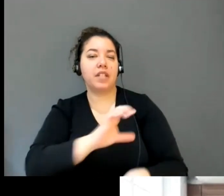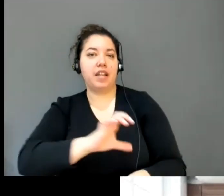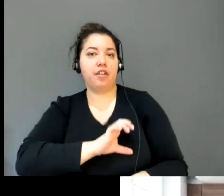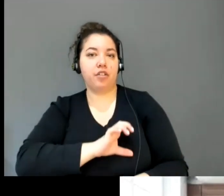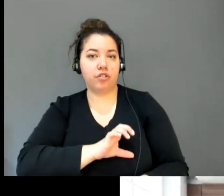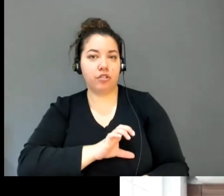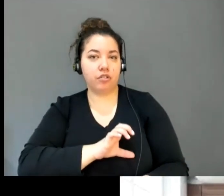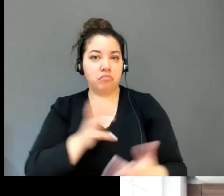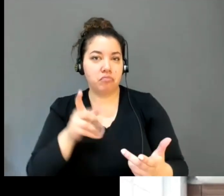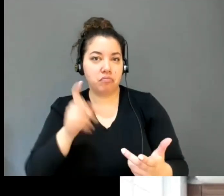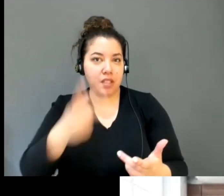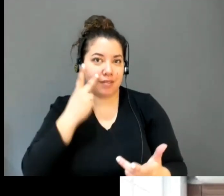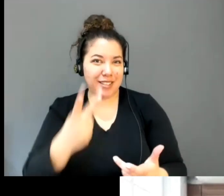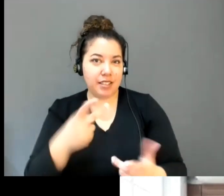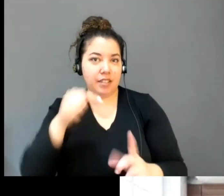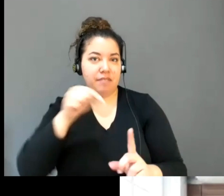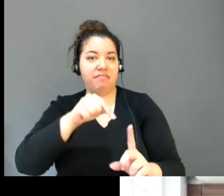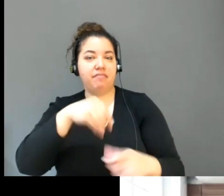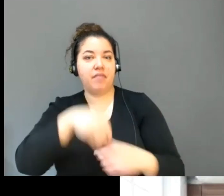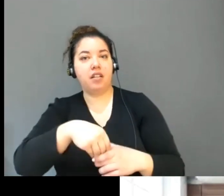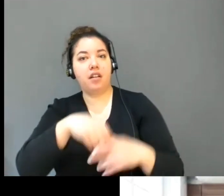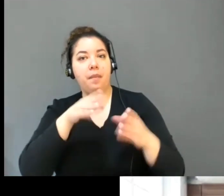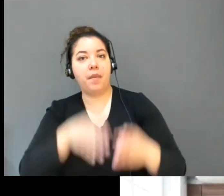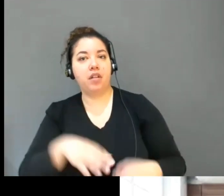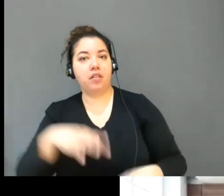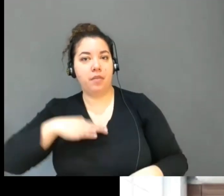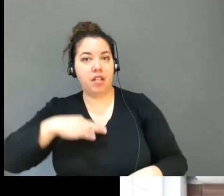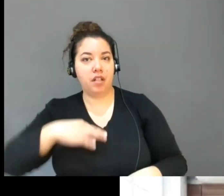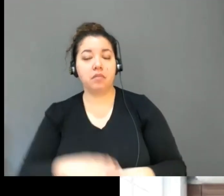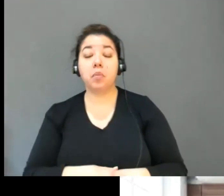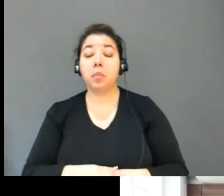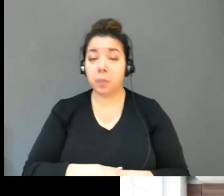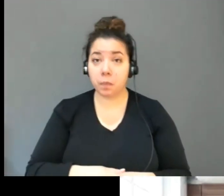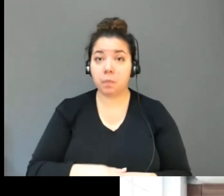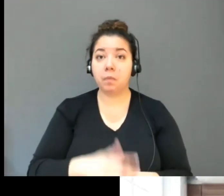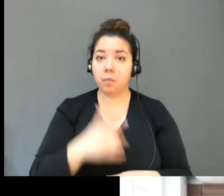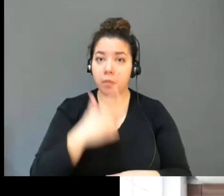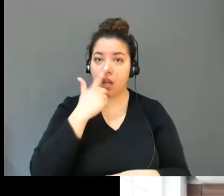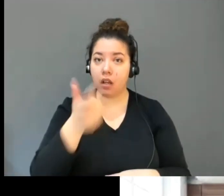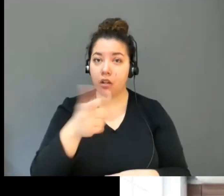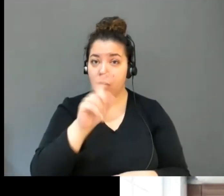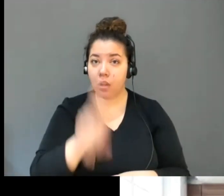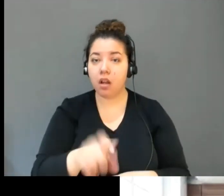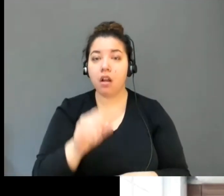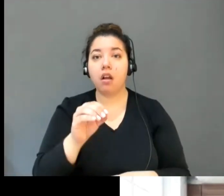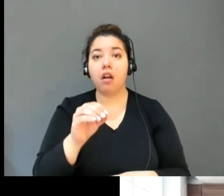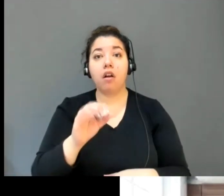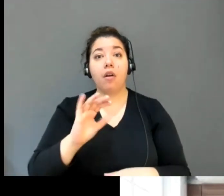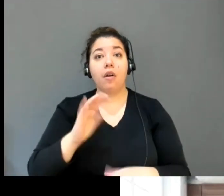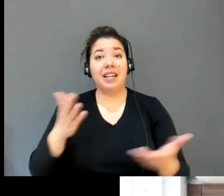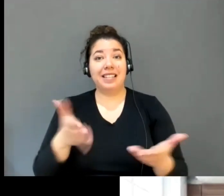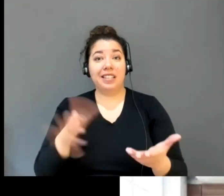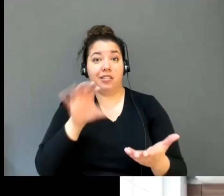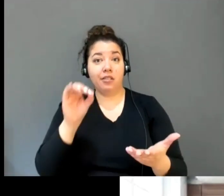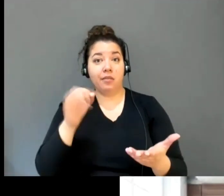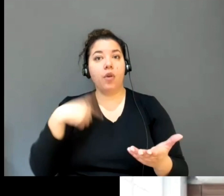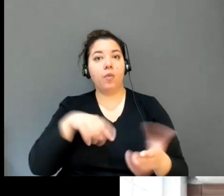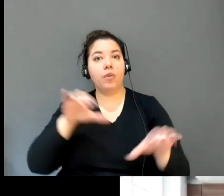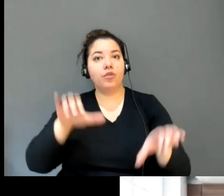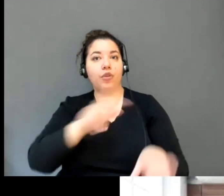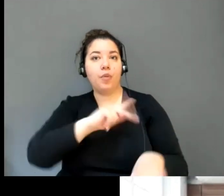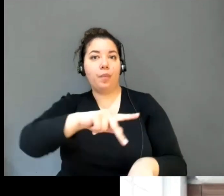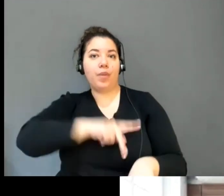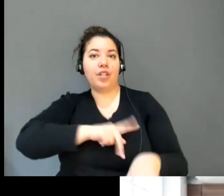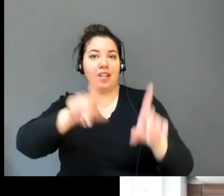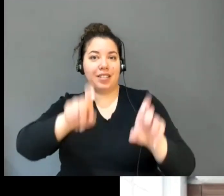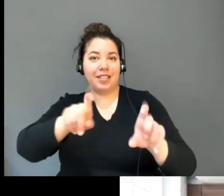for? That's a very interesting question. So I'll tell you that at my company, we actually do personality testing. Everyone